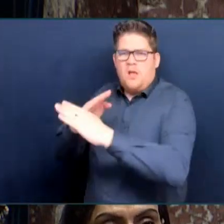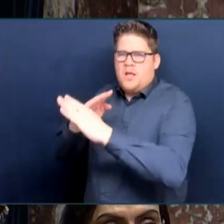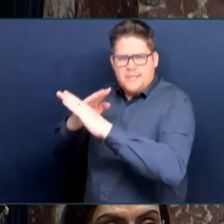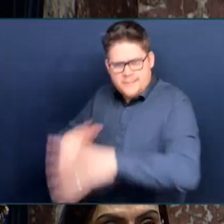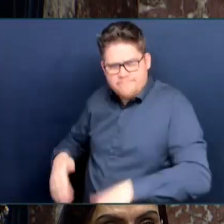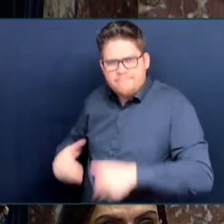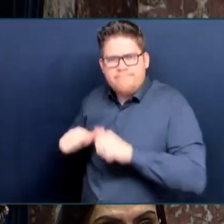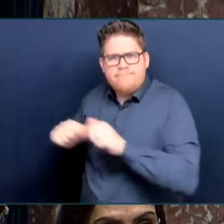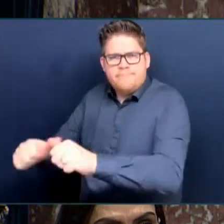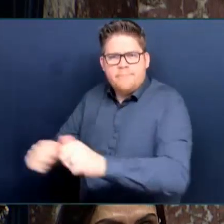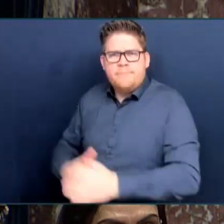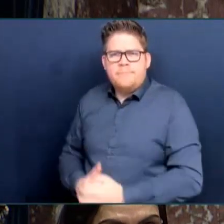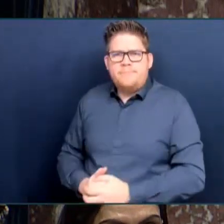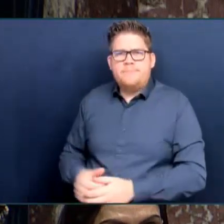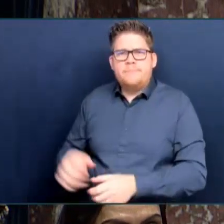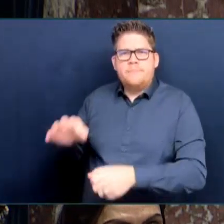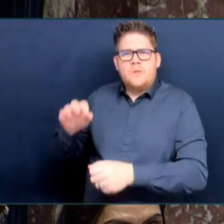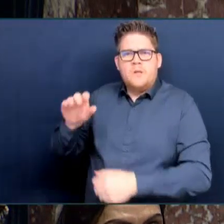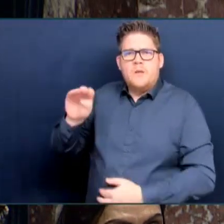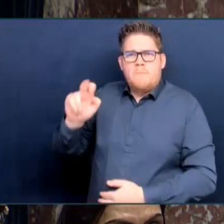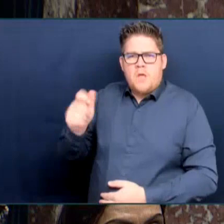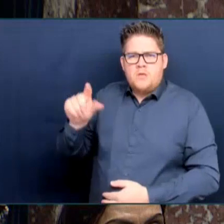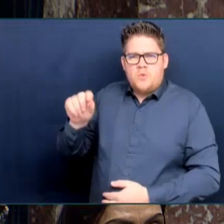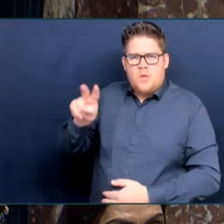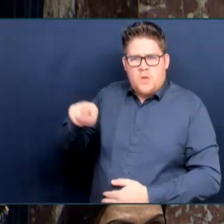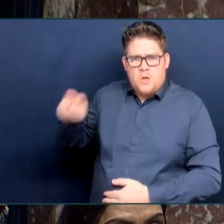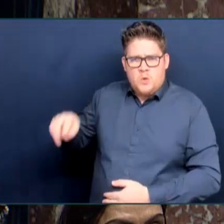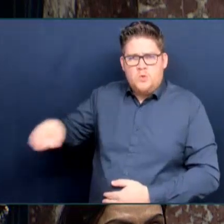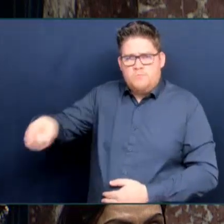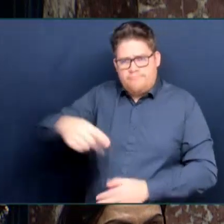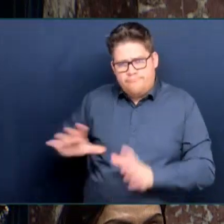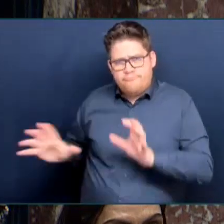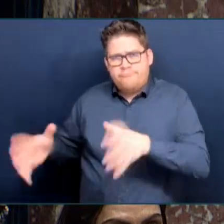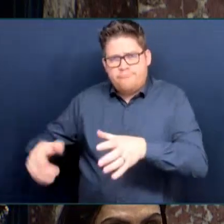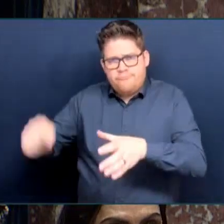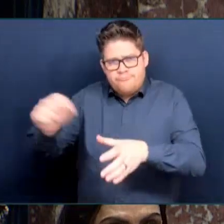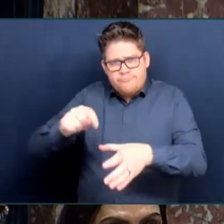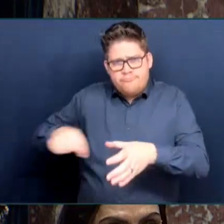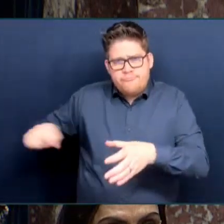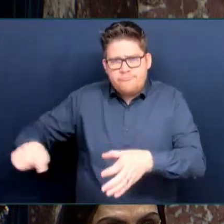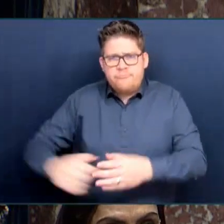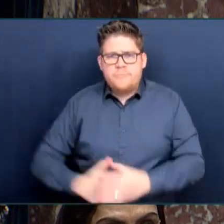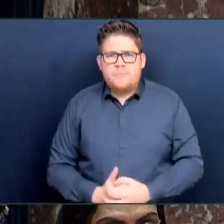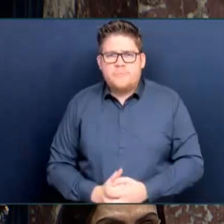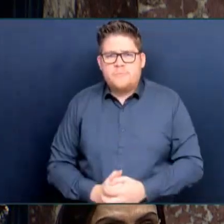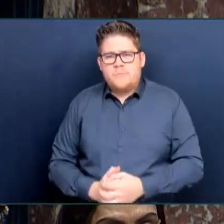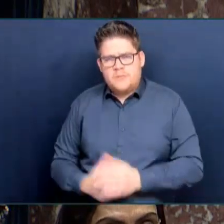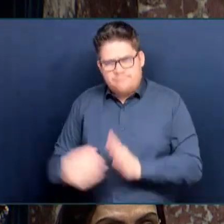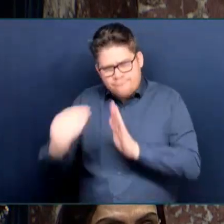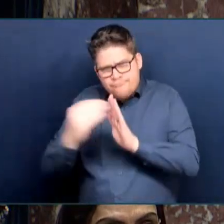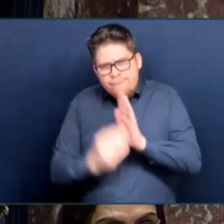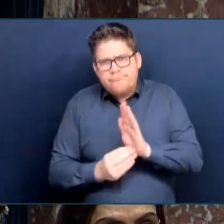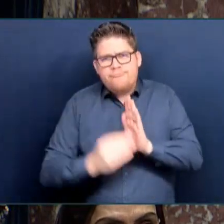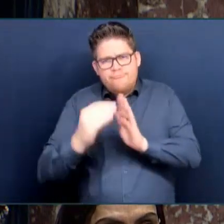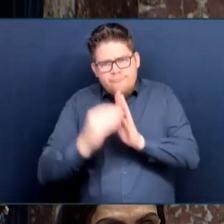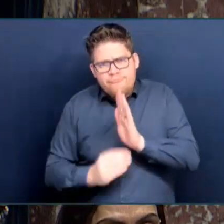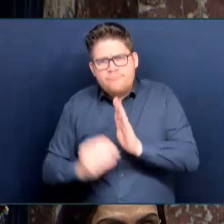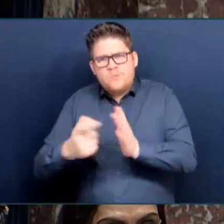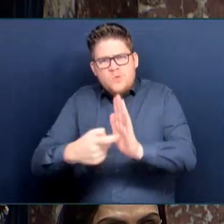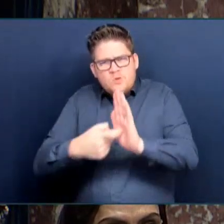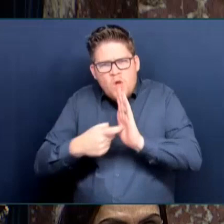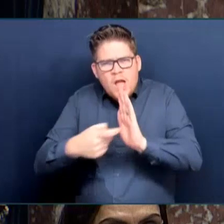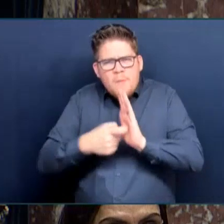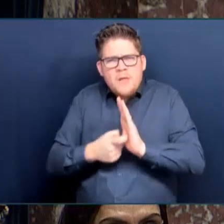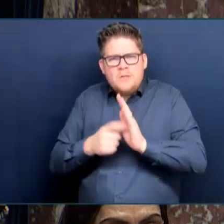and Wayne Rowe completed the statutory requirement to review the Act. They made a variety of recommendations, including this initiative for